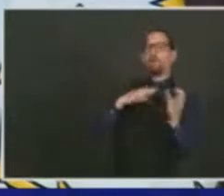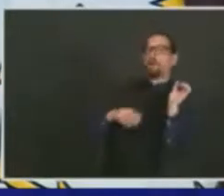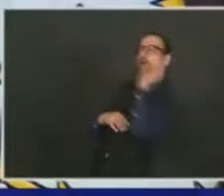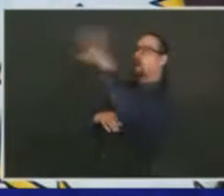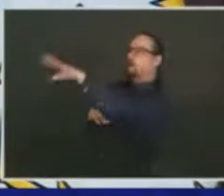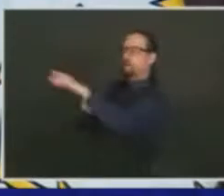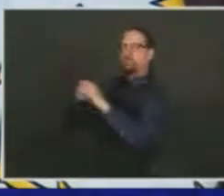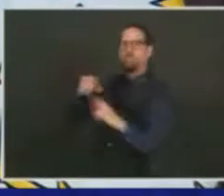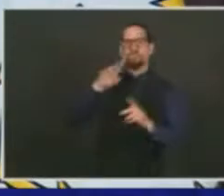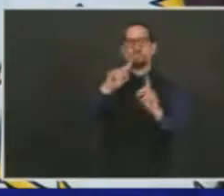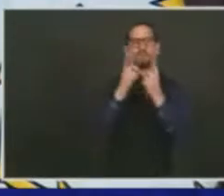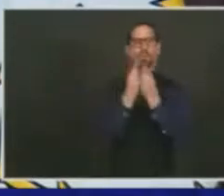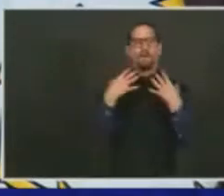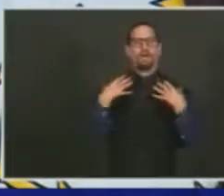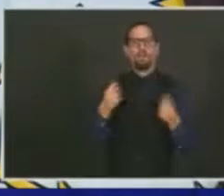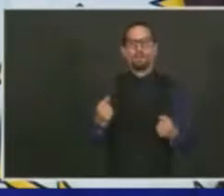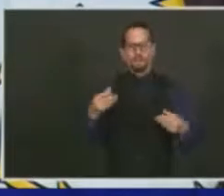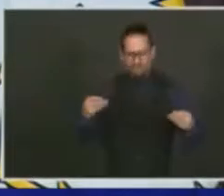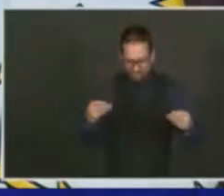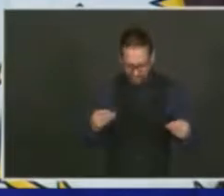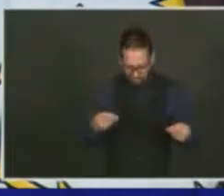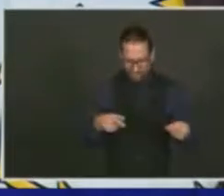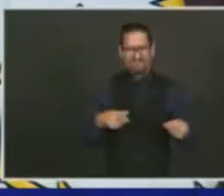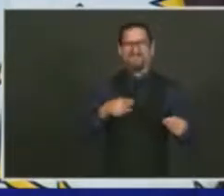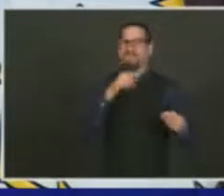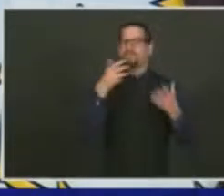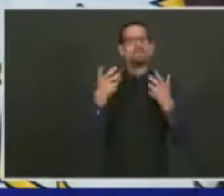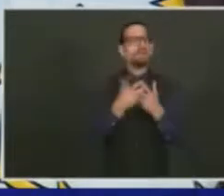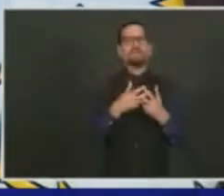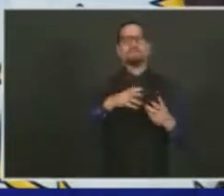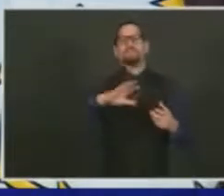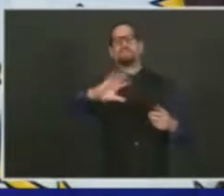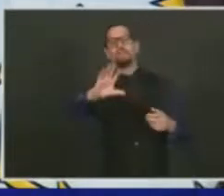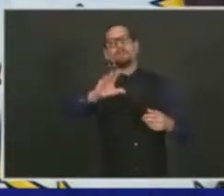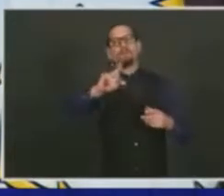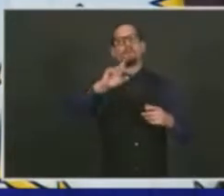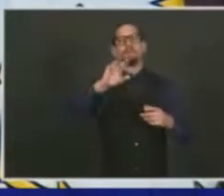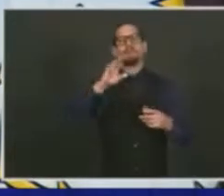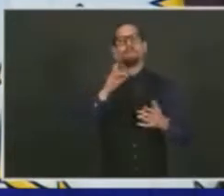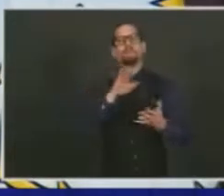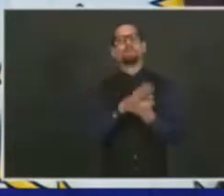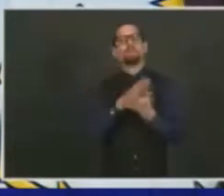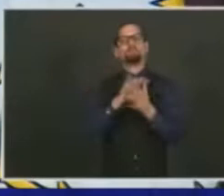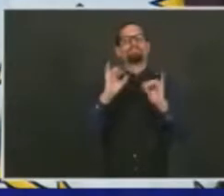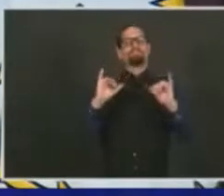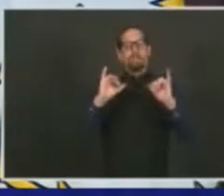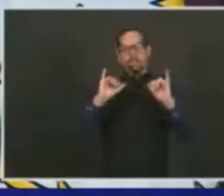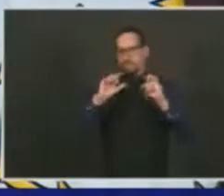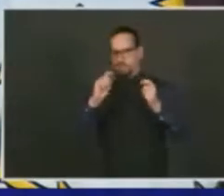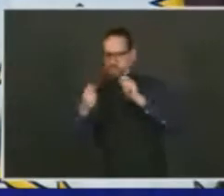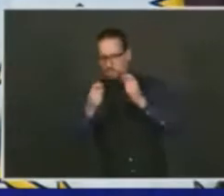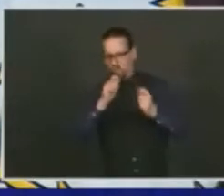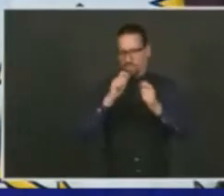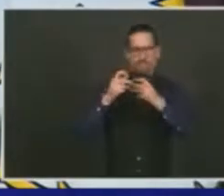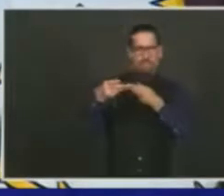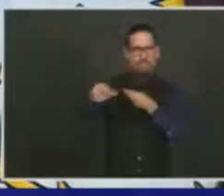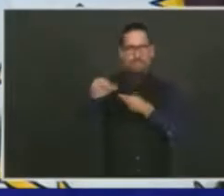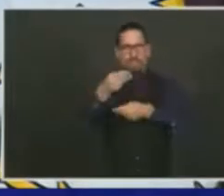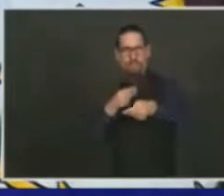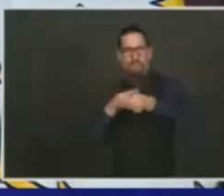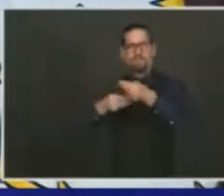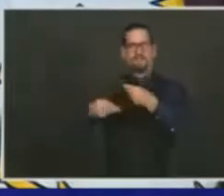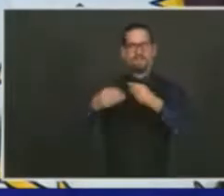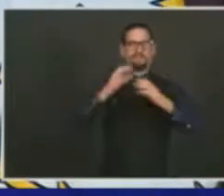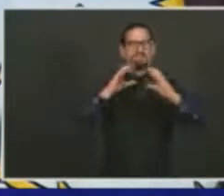chart's not accurate. So again, I'm not just saying do better, work harder, because I know you're all doing great and working